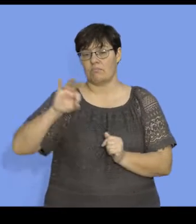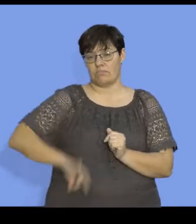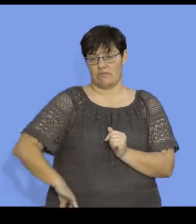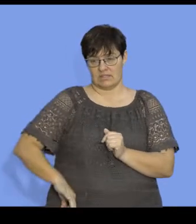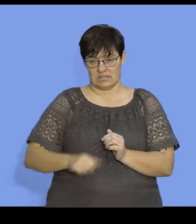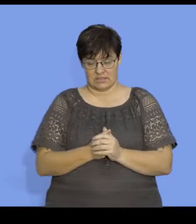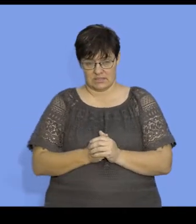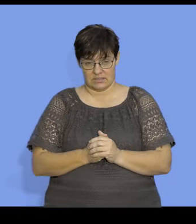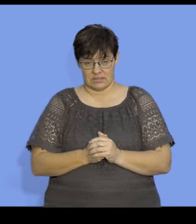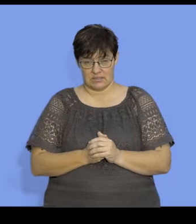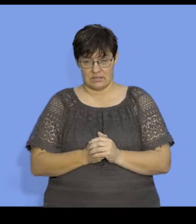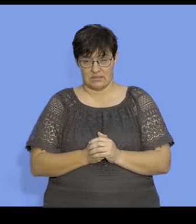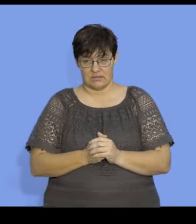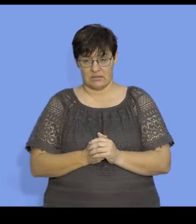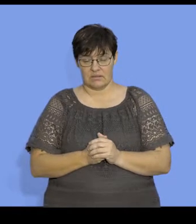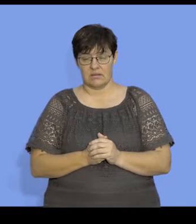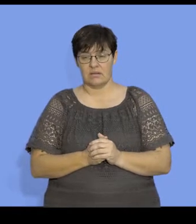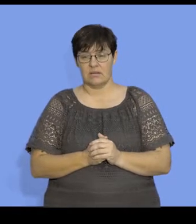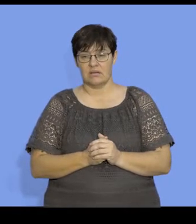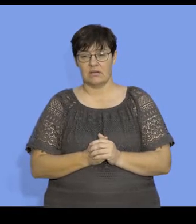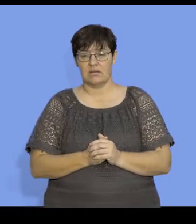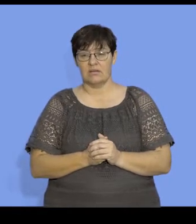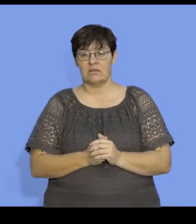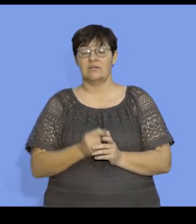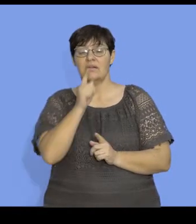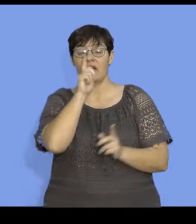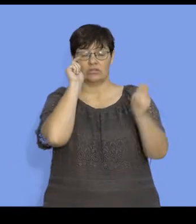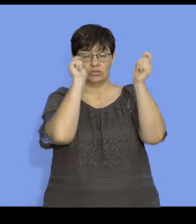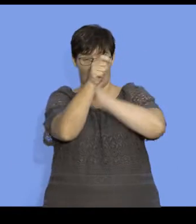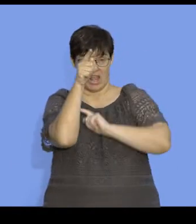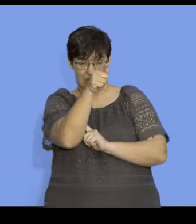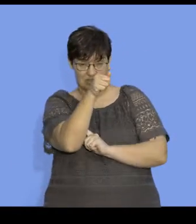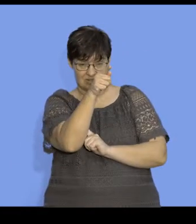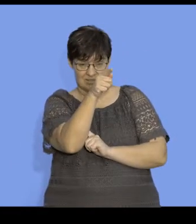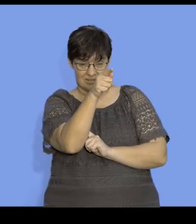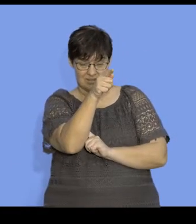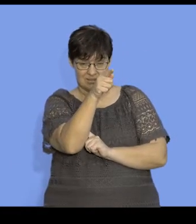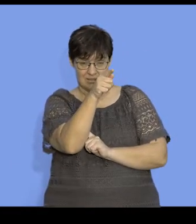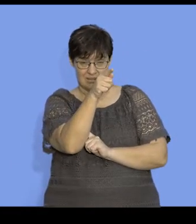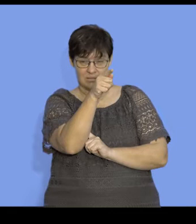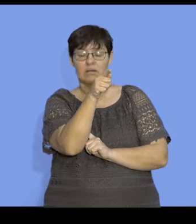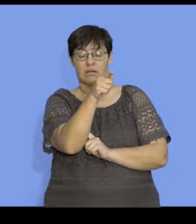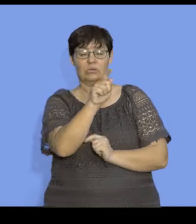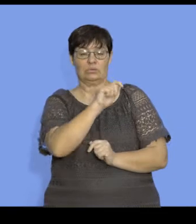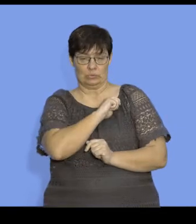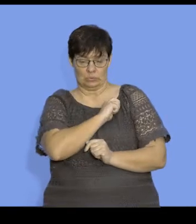there's a change in that sales component, that's going to impact on my profit.